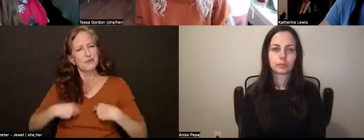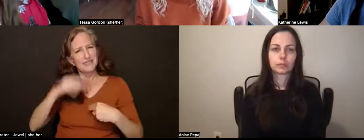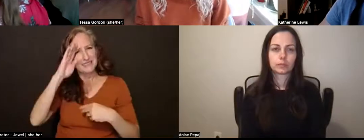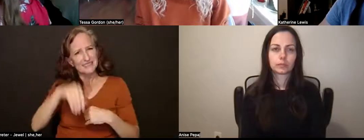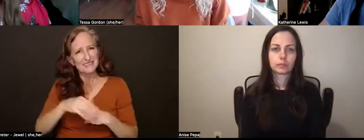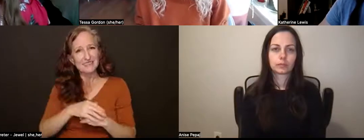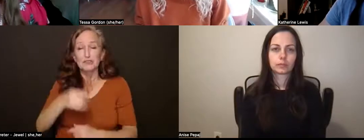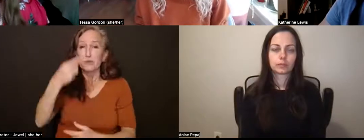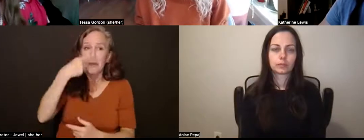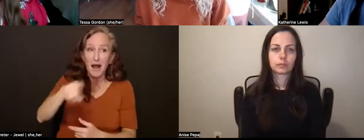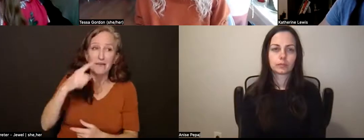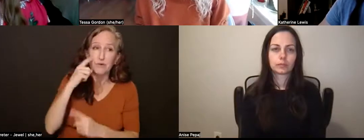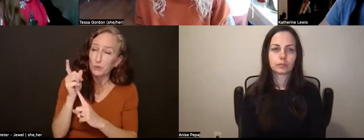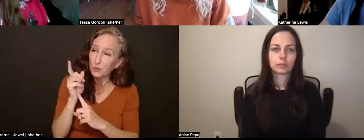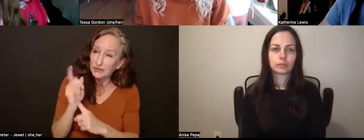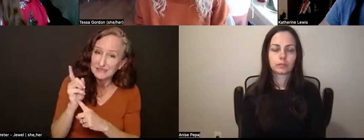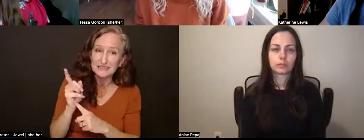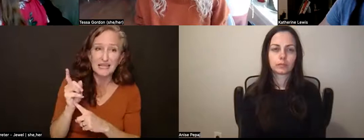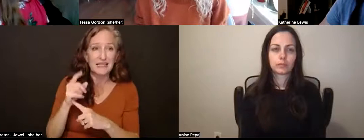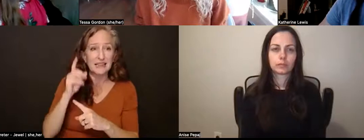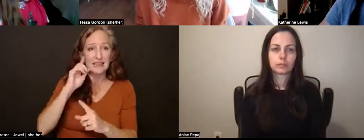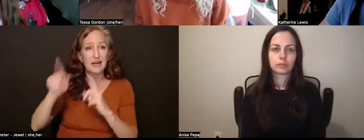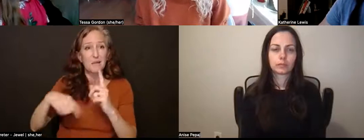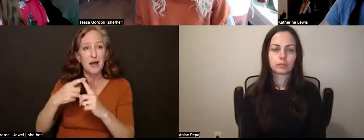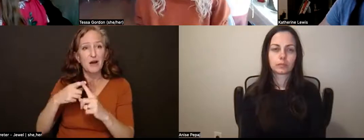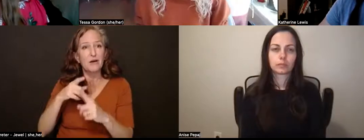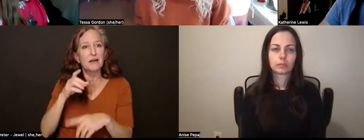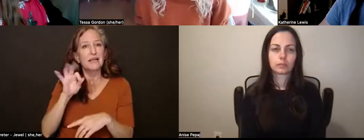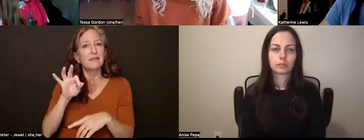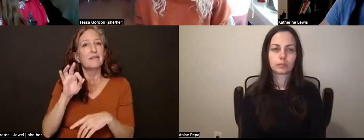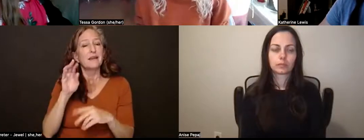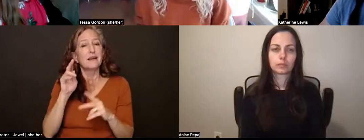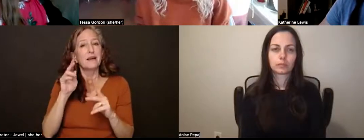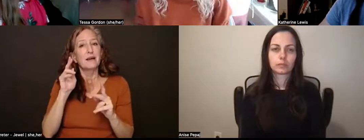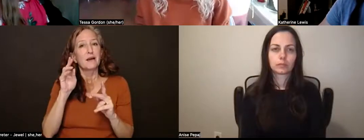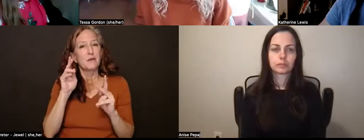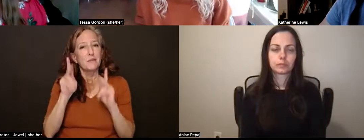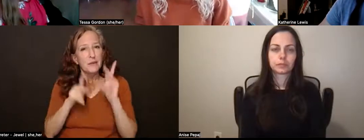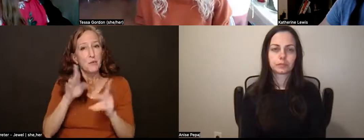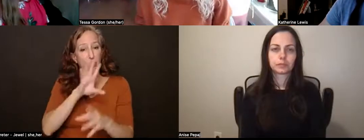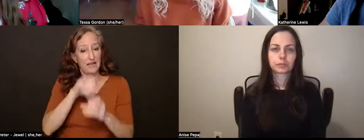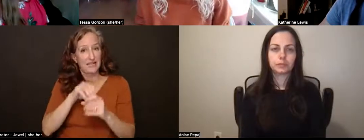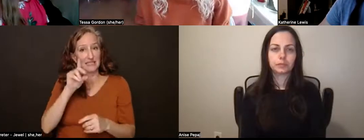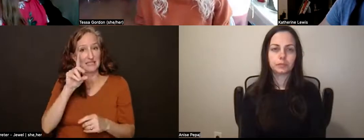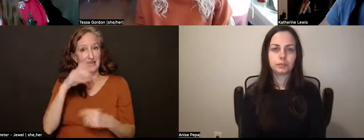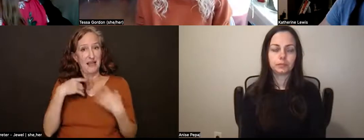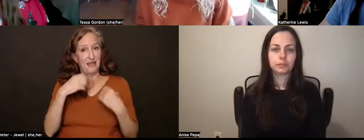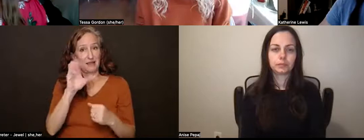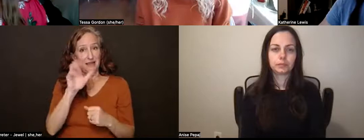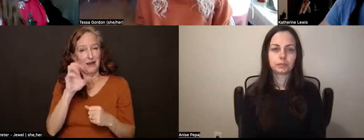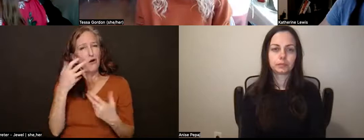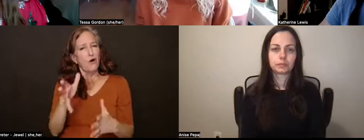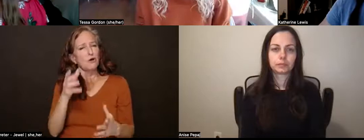second in healthcare think about what it would have been if they were exposed to disability and how the education in the